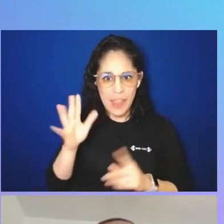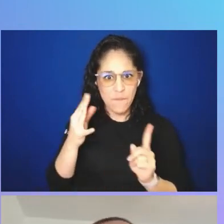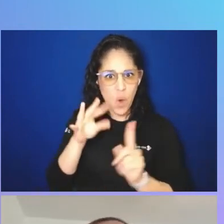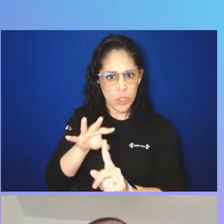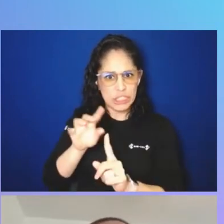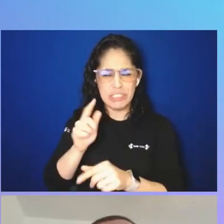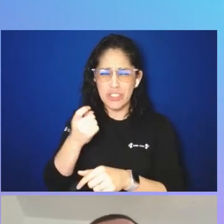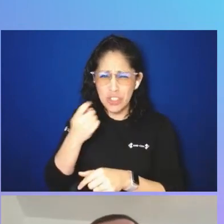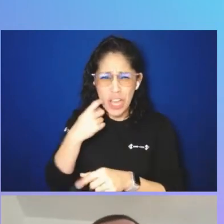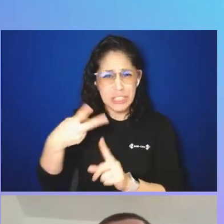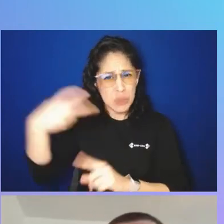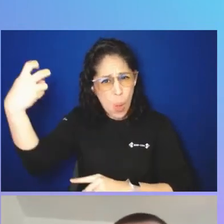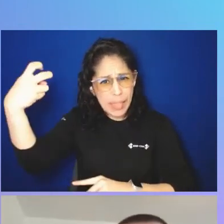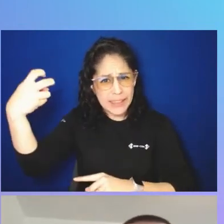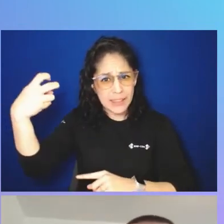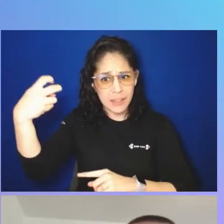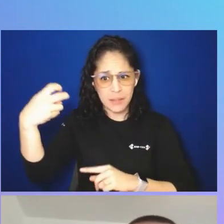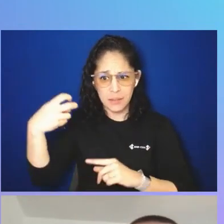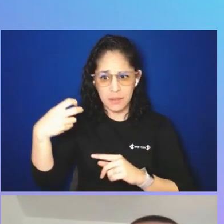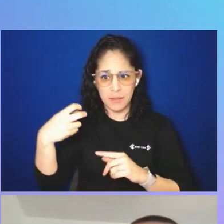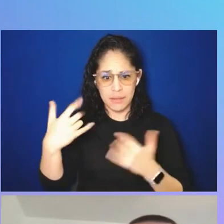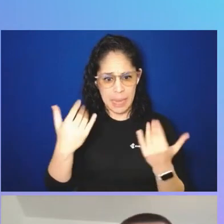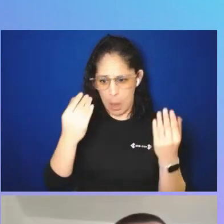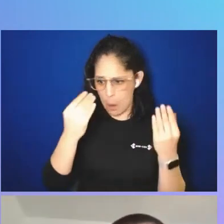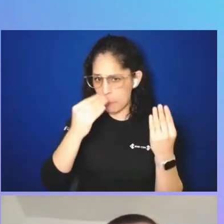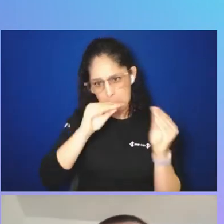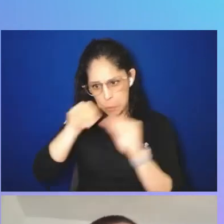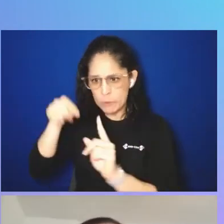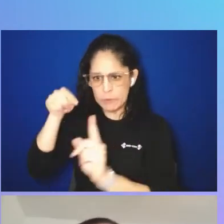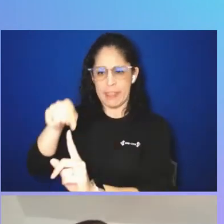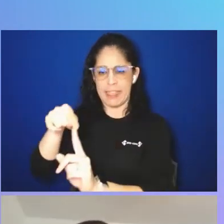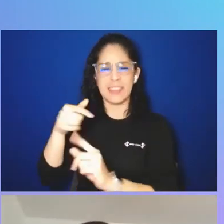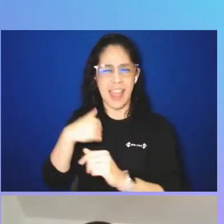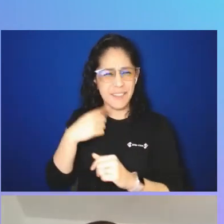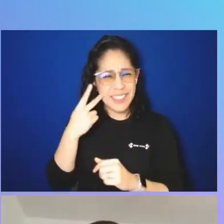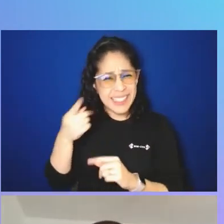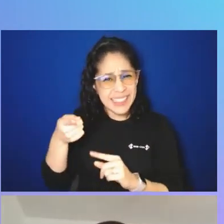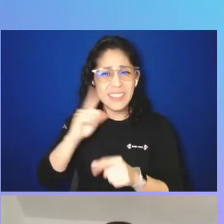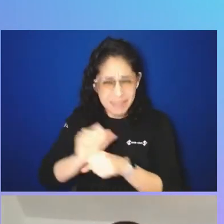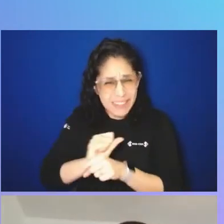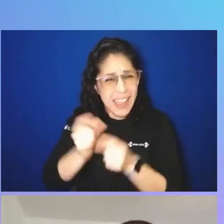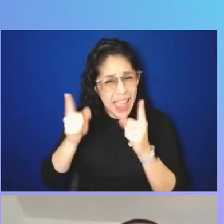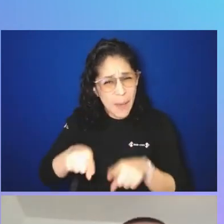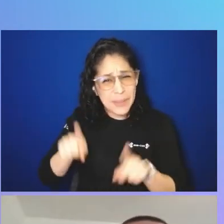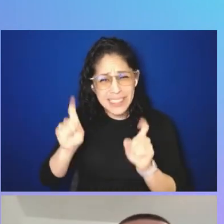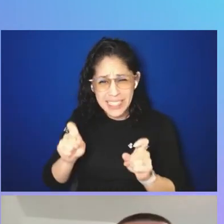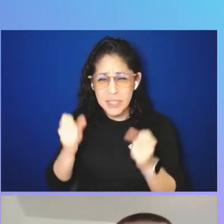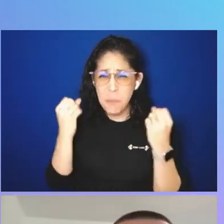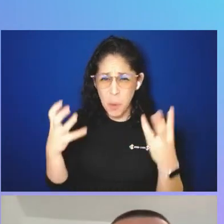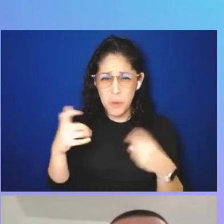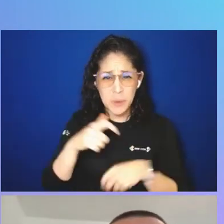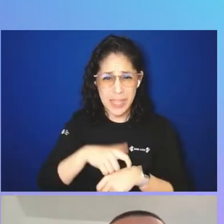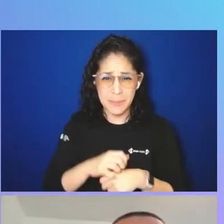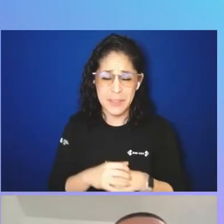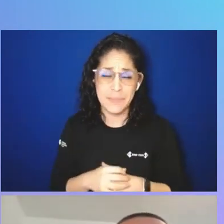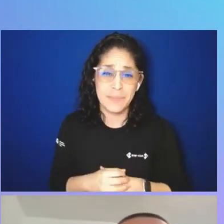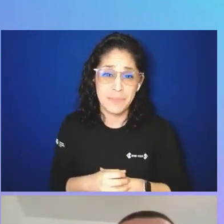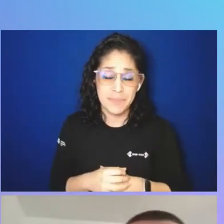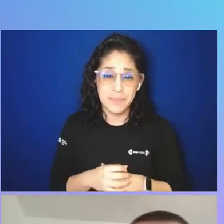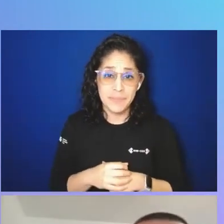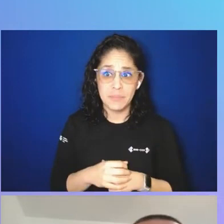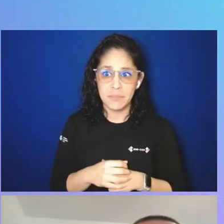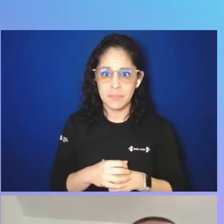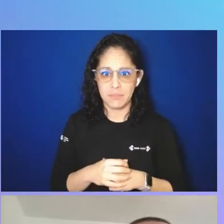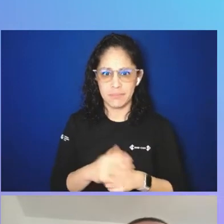been stolen and moved. I've seen this in testing multiple times. Naturally, this can cause